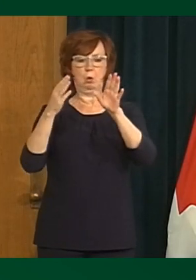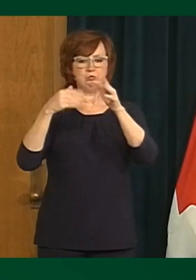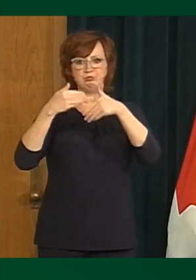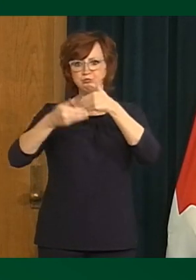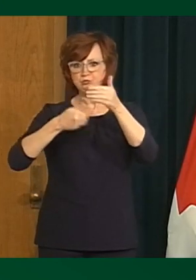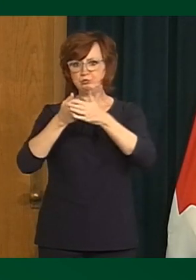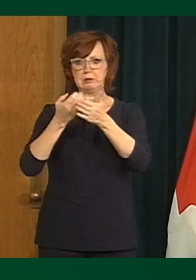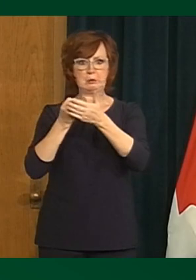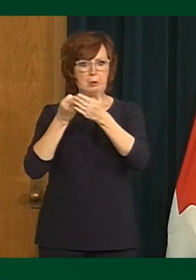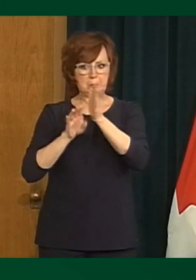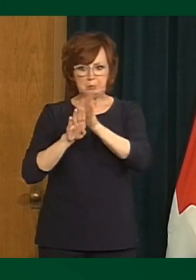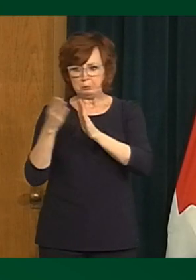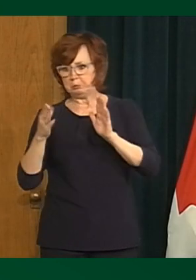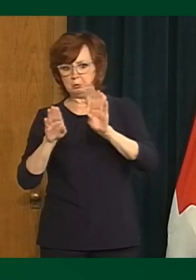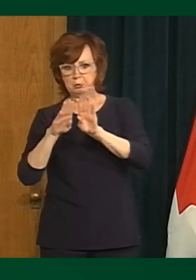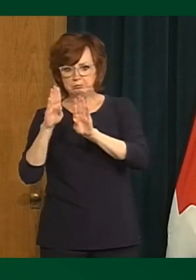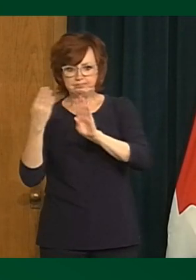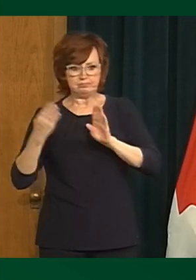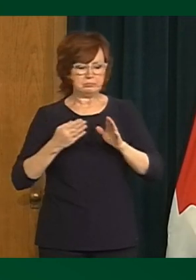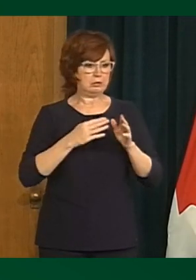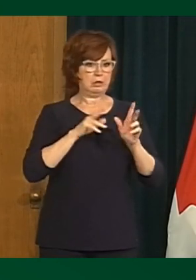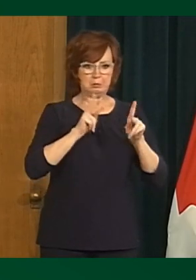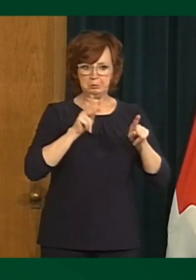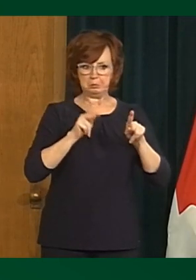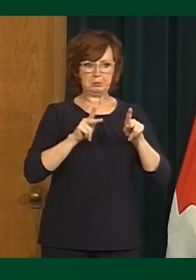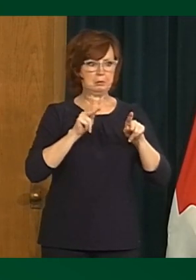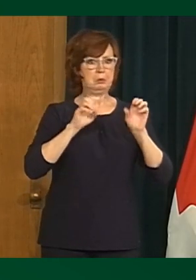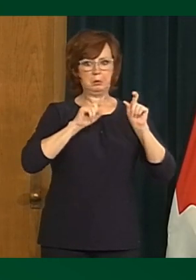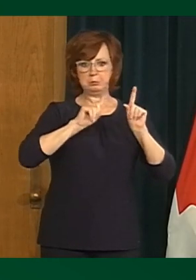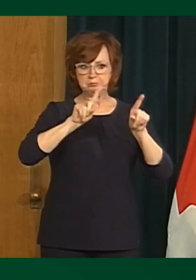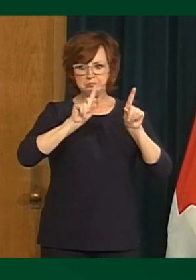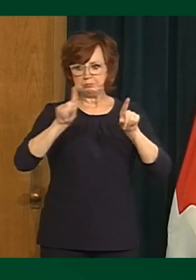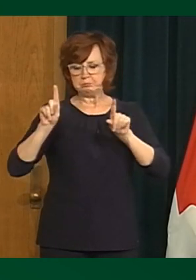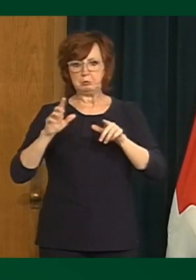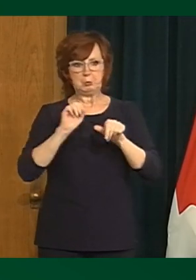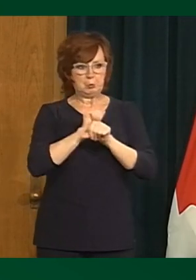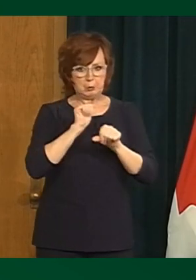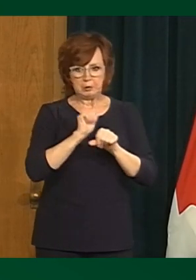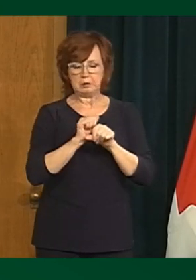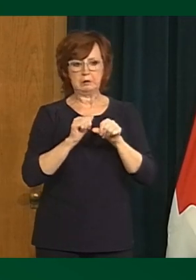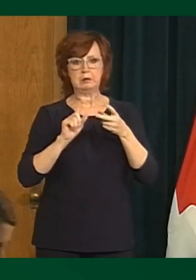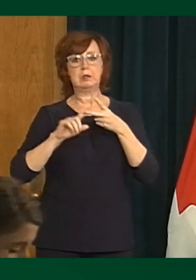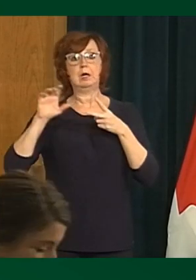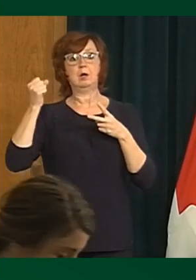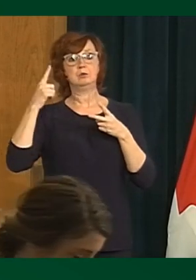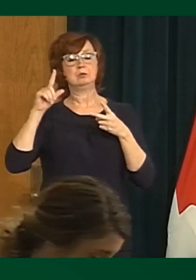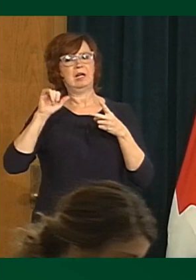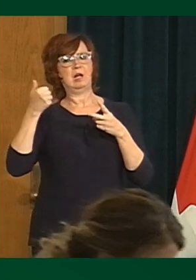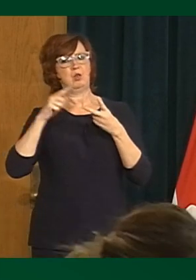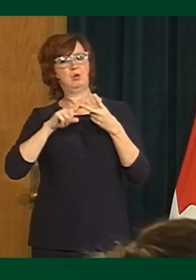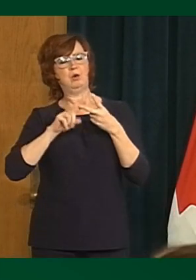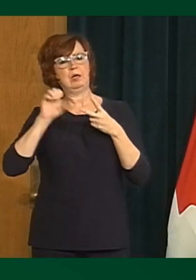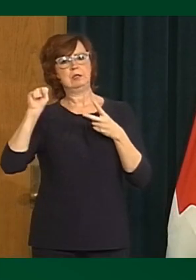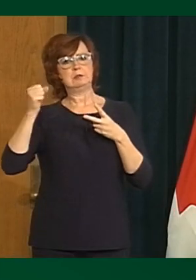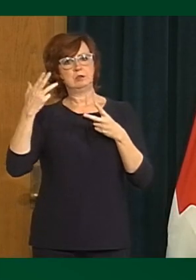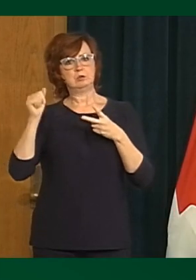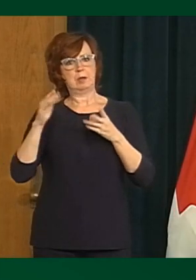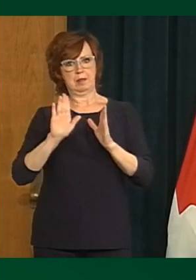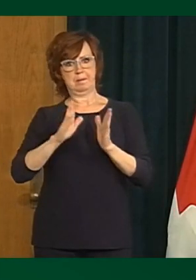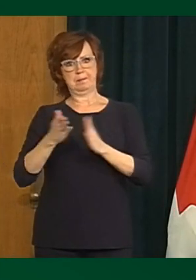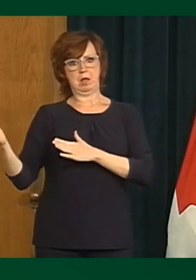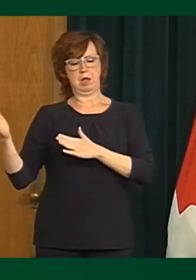opportunity to return to work. Also today, the Saskatchewan Health Authority will begin to resume some of the procedures and